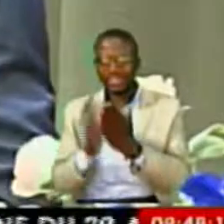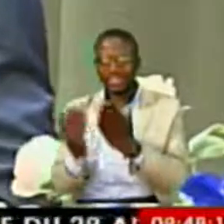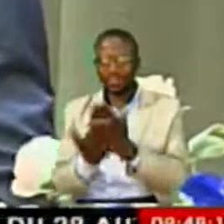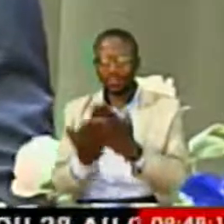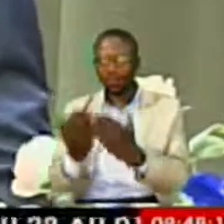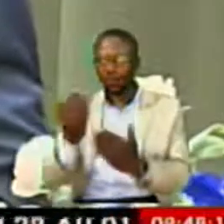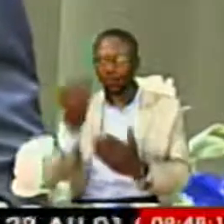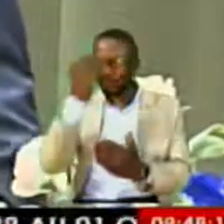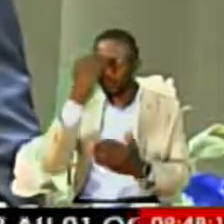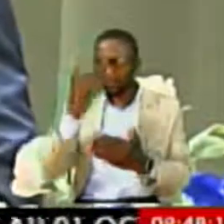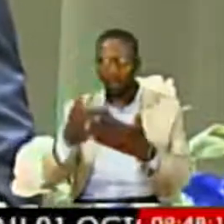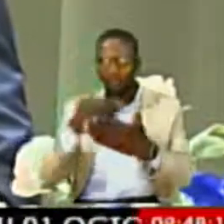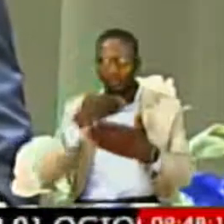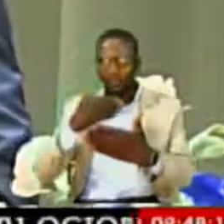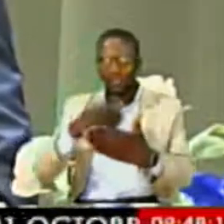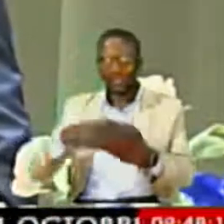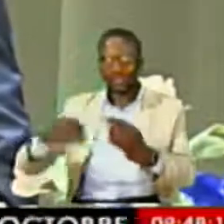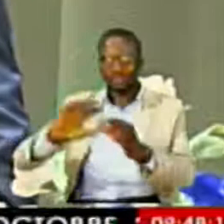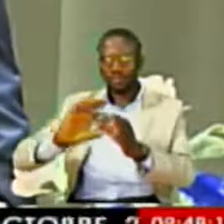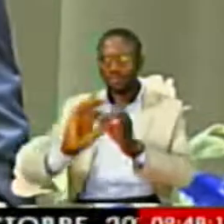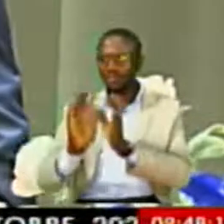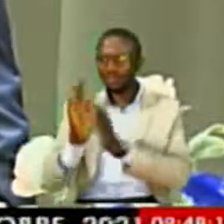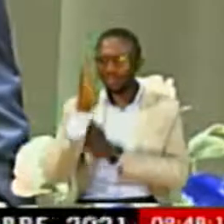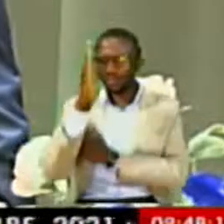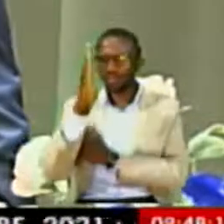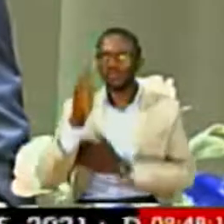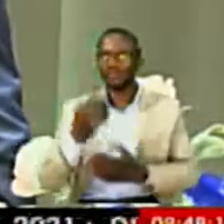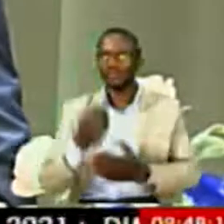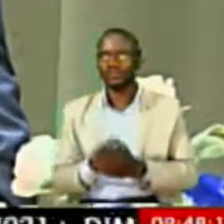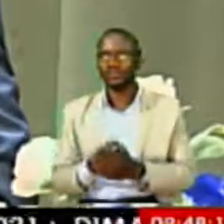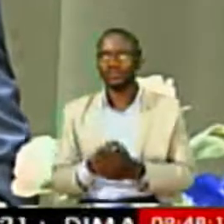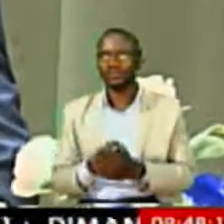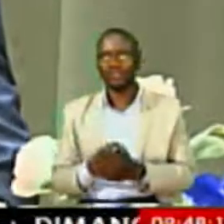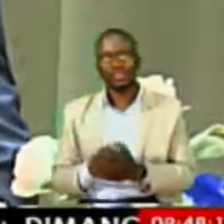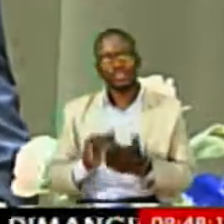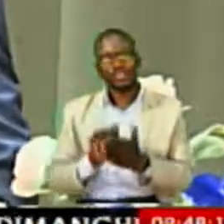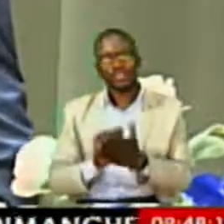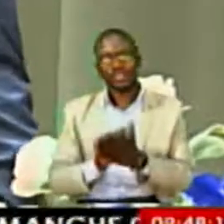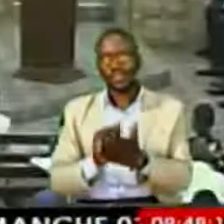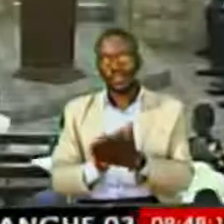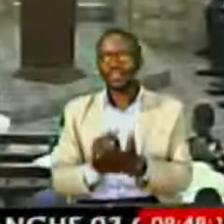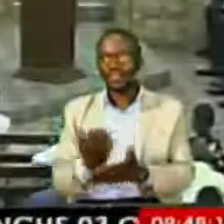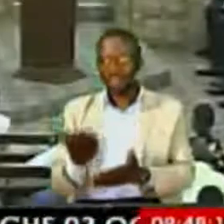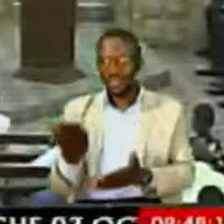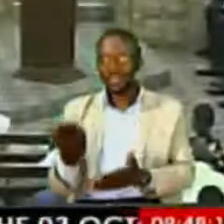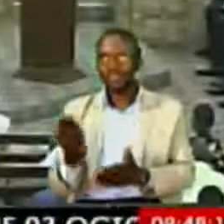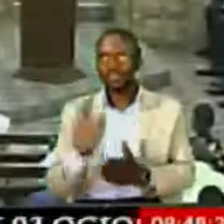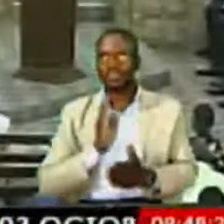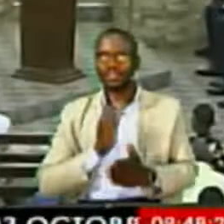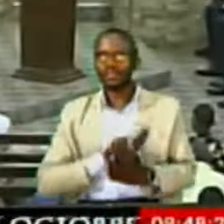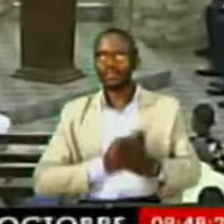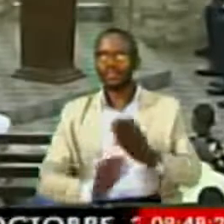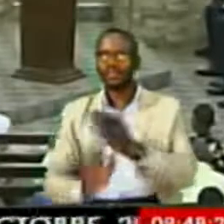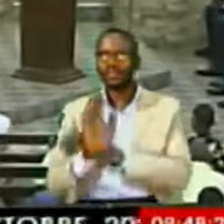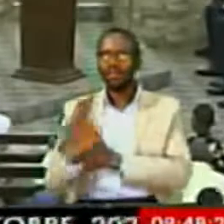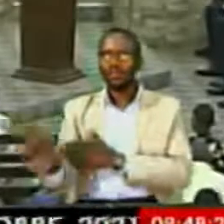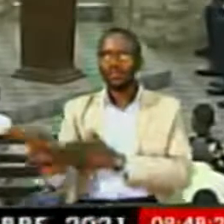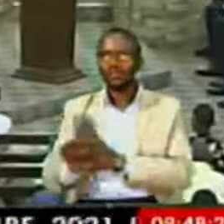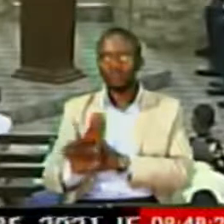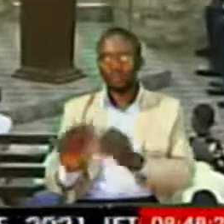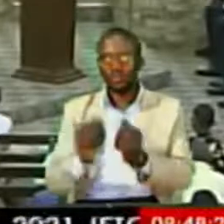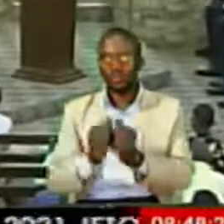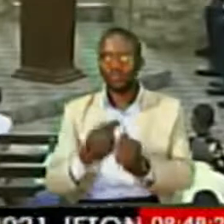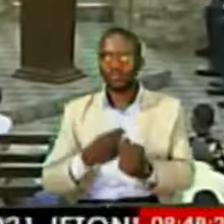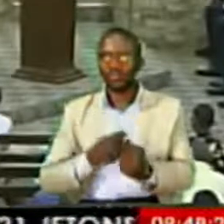Dieu, elected according to the foreknowledge of God. C'est notre Dieu. This is our God. Vous et moi, you and I,